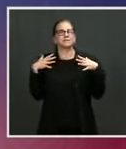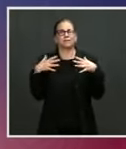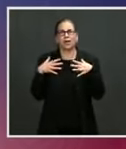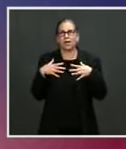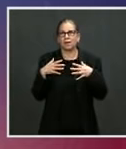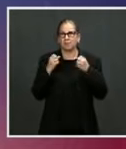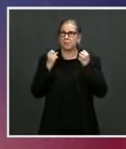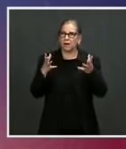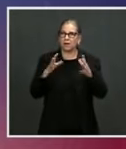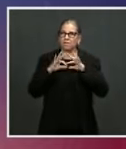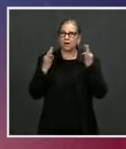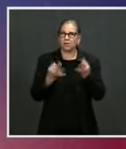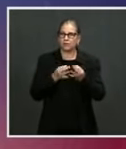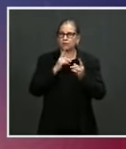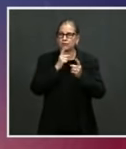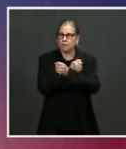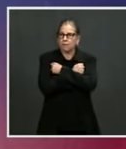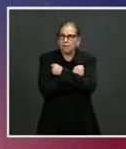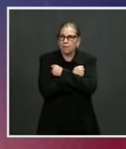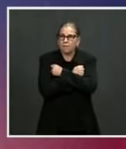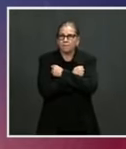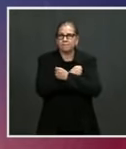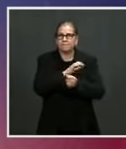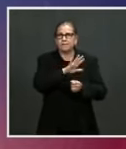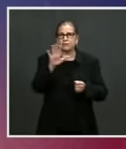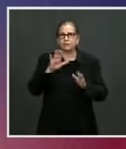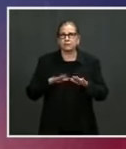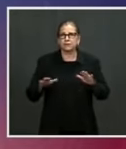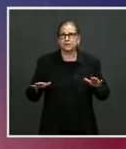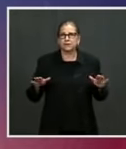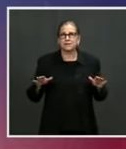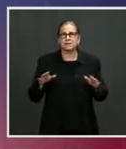As a former commander, I know these feelings myself.